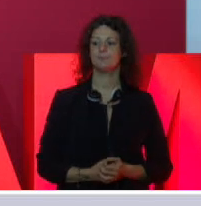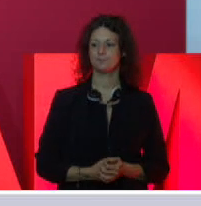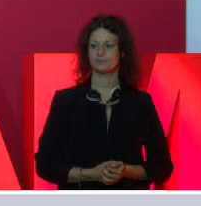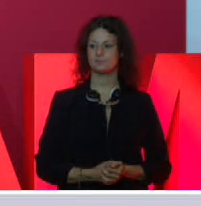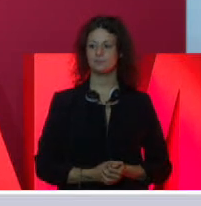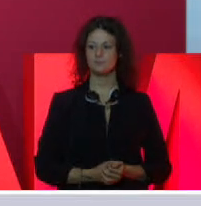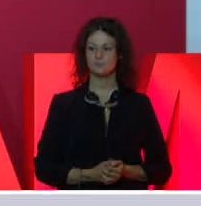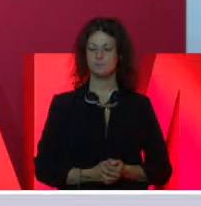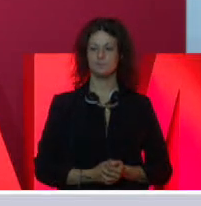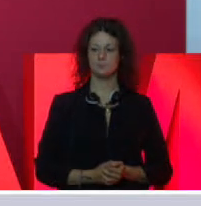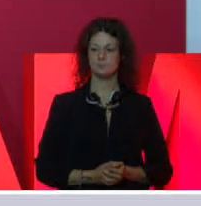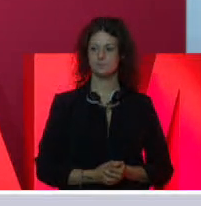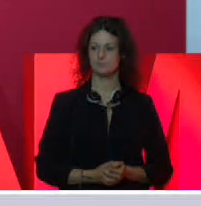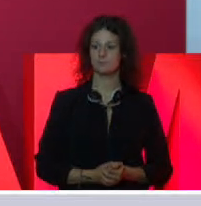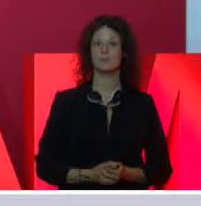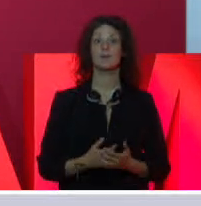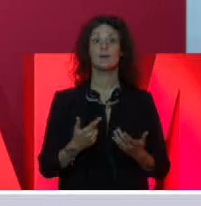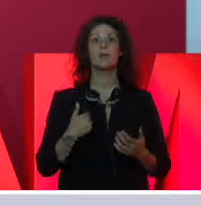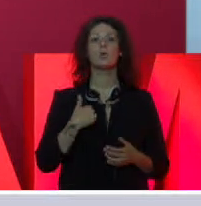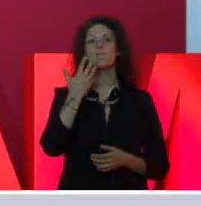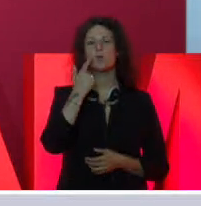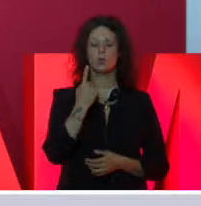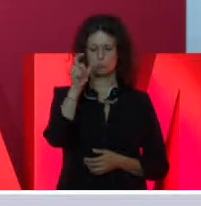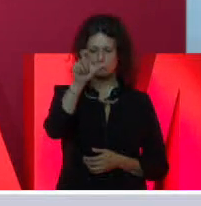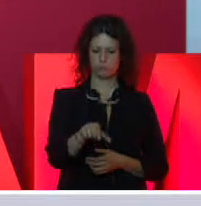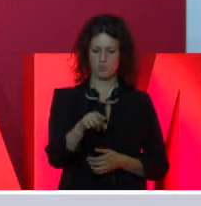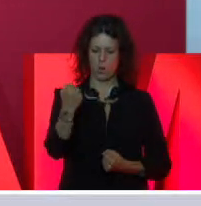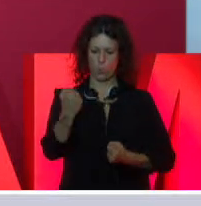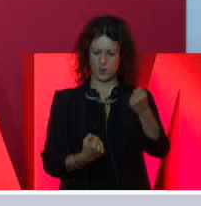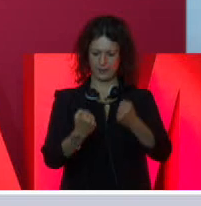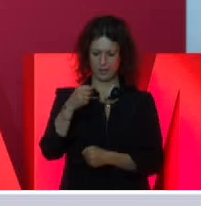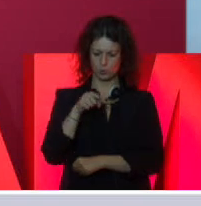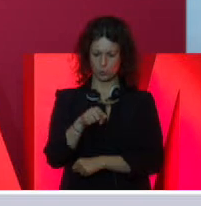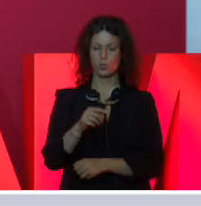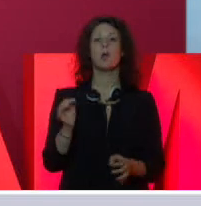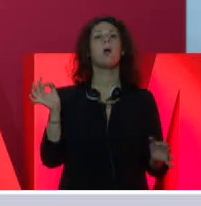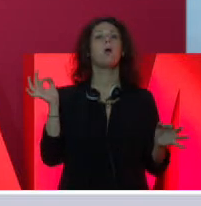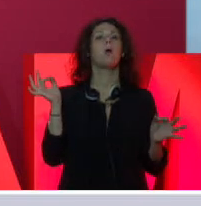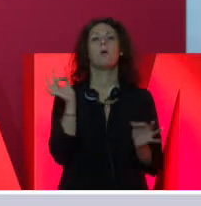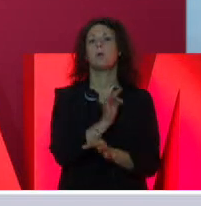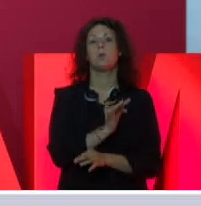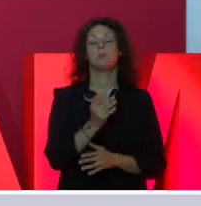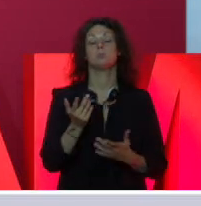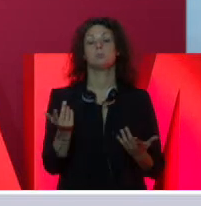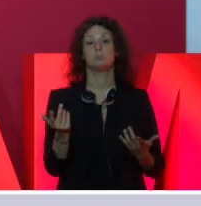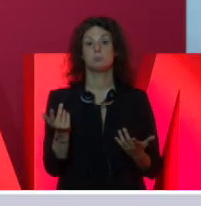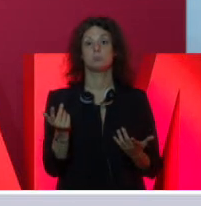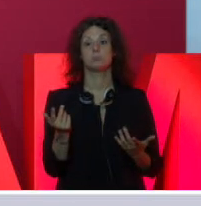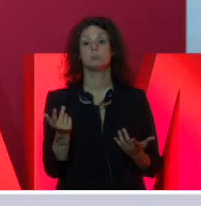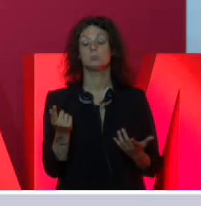black boxes. If we decide to analyze the risk related to a driver, or the